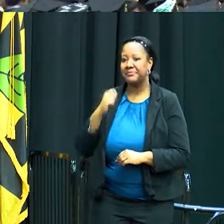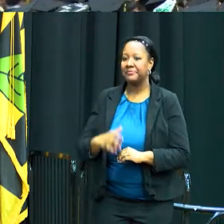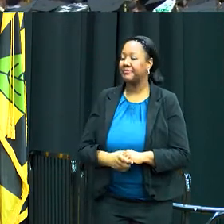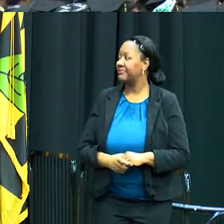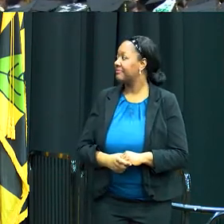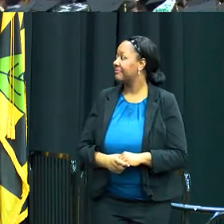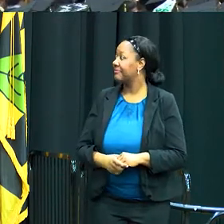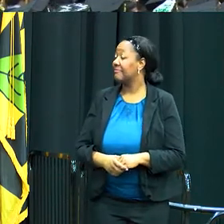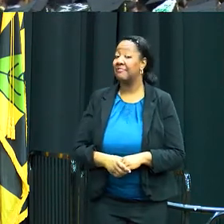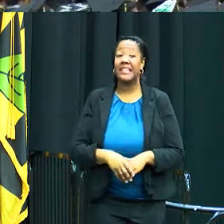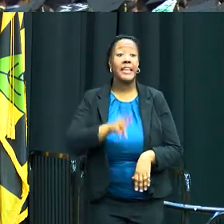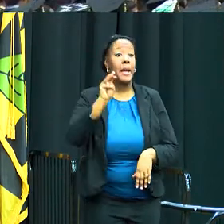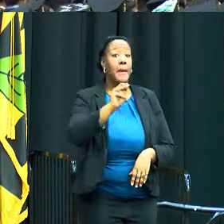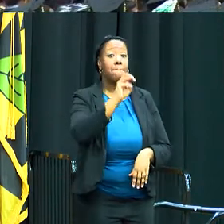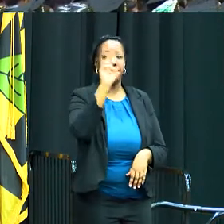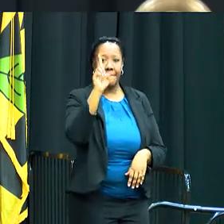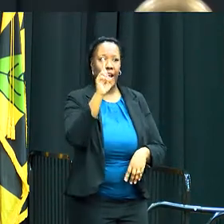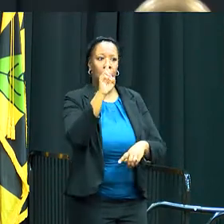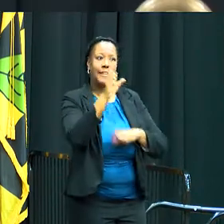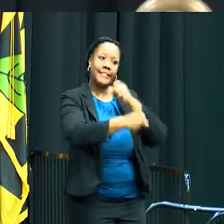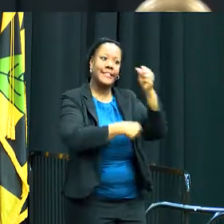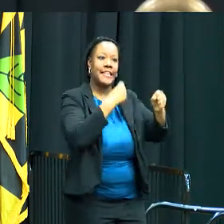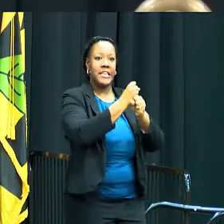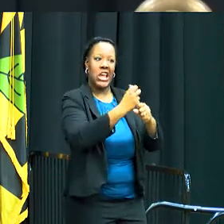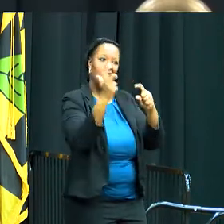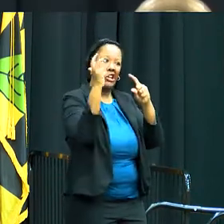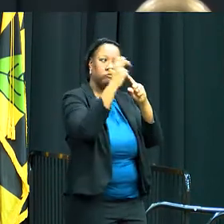This is Maryland's year of the woman, remember that.